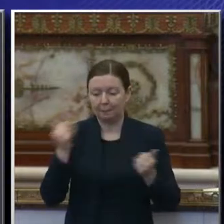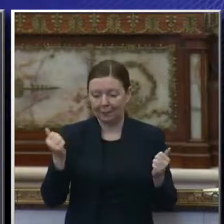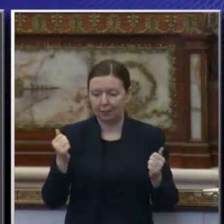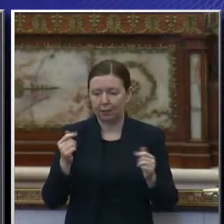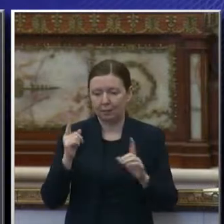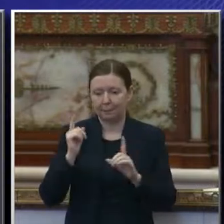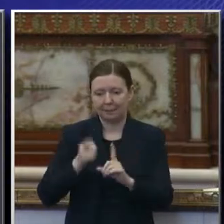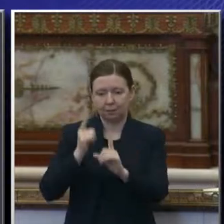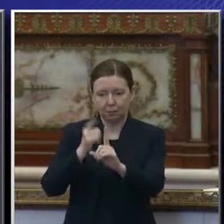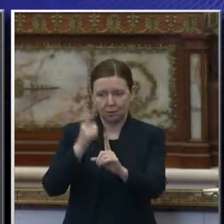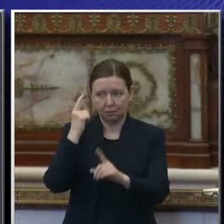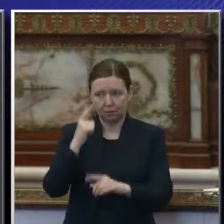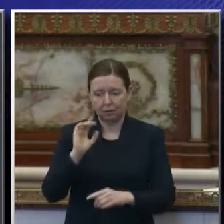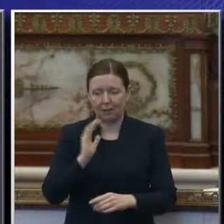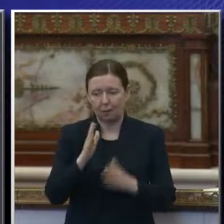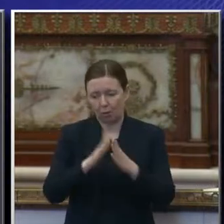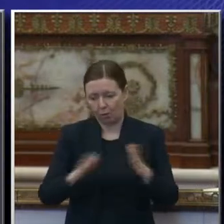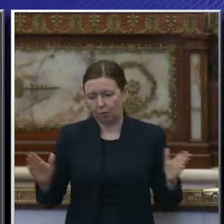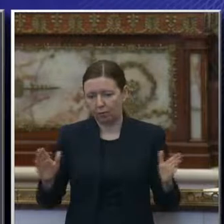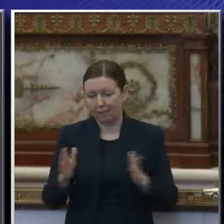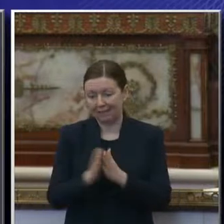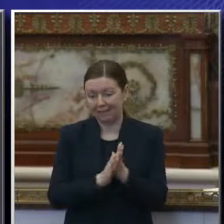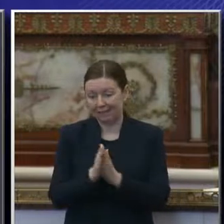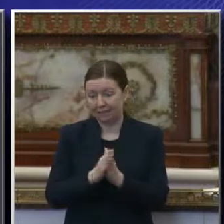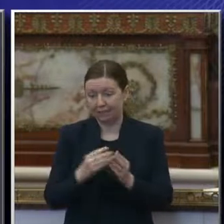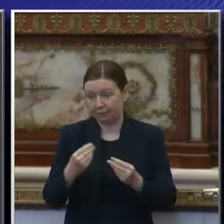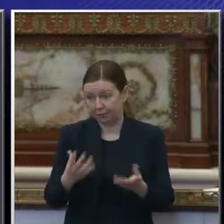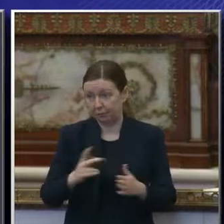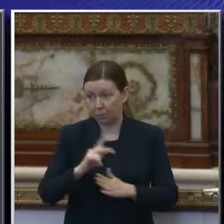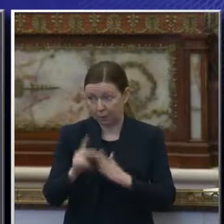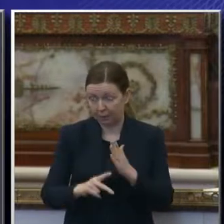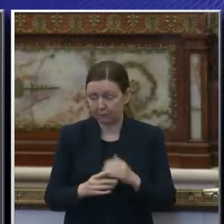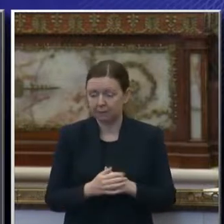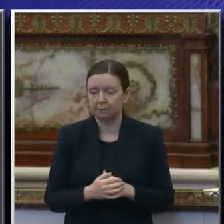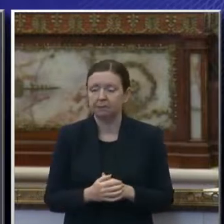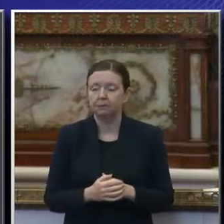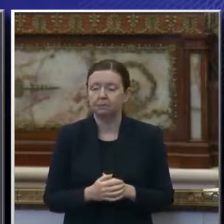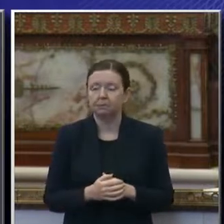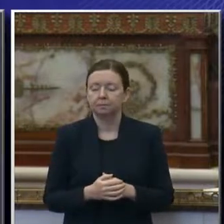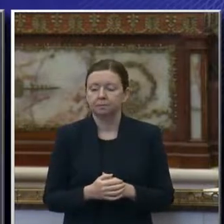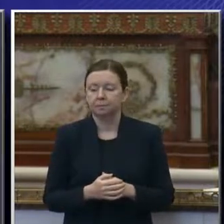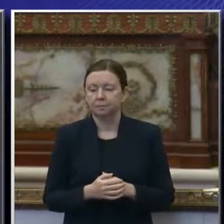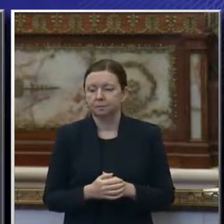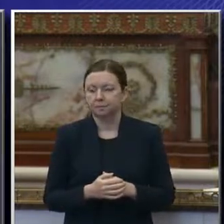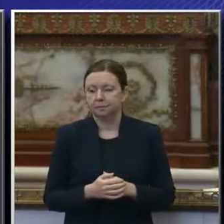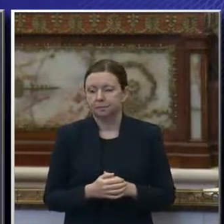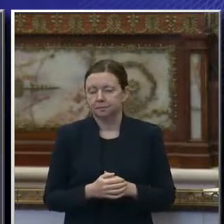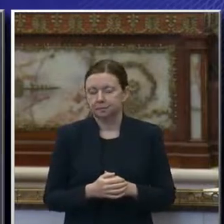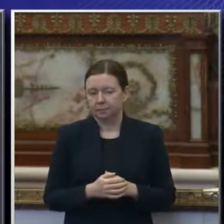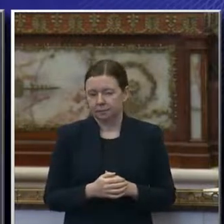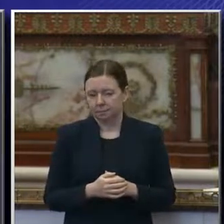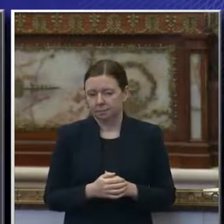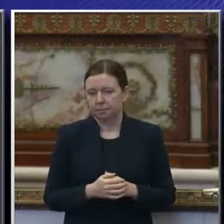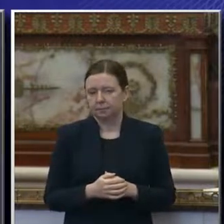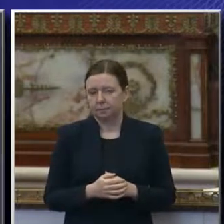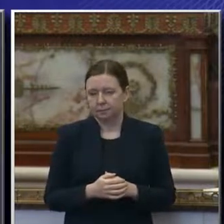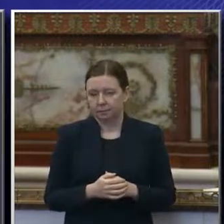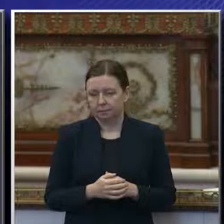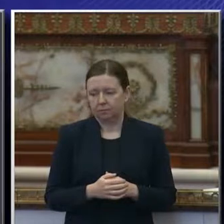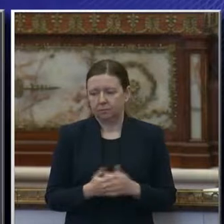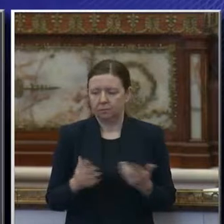benchmarks for our overall incentive programs? And, you know, to what extent that